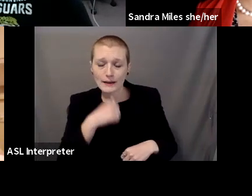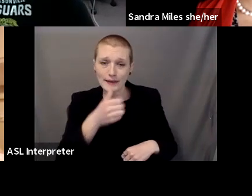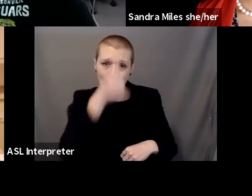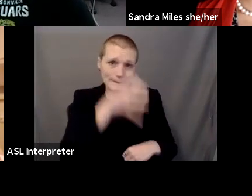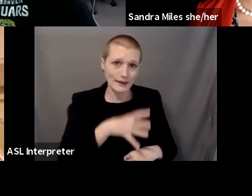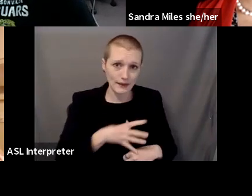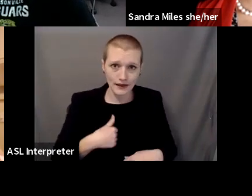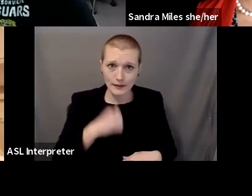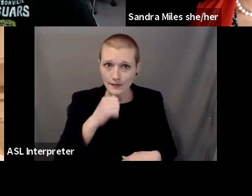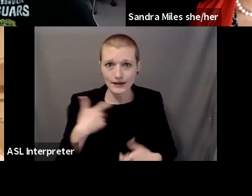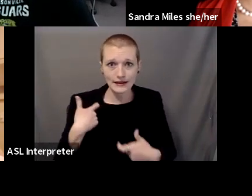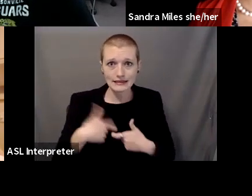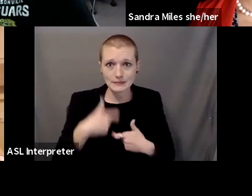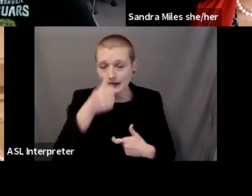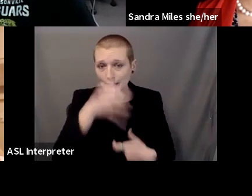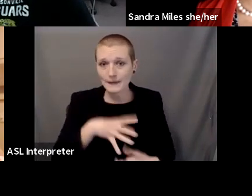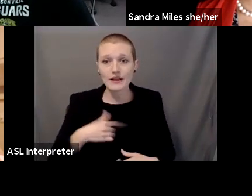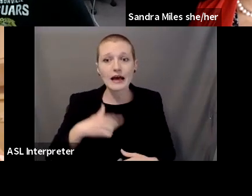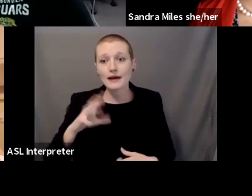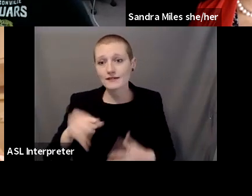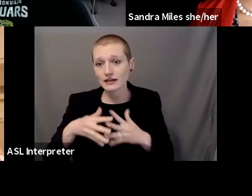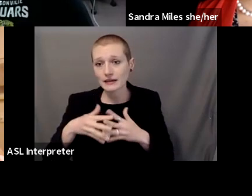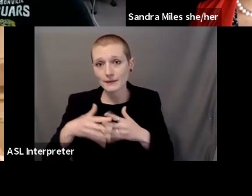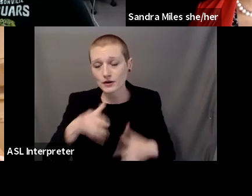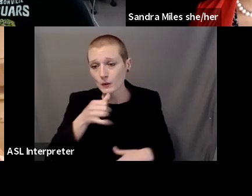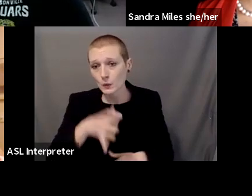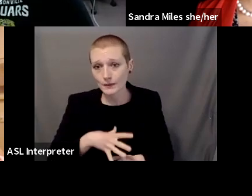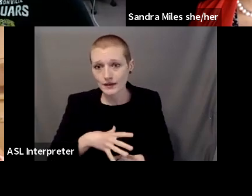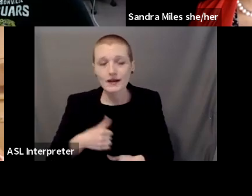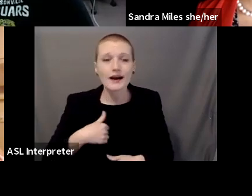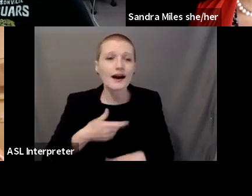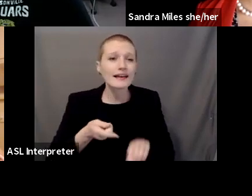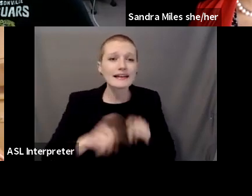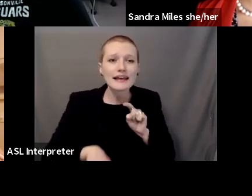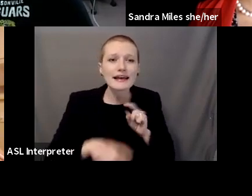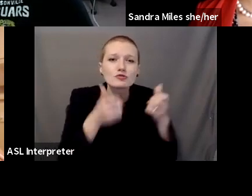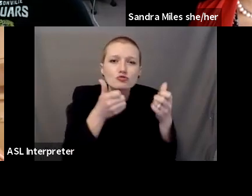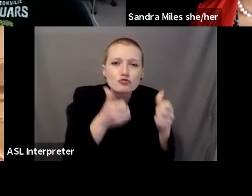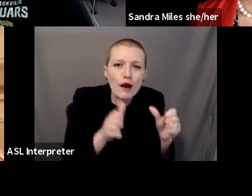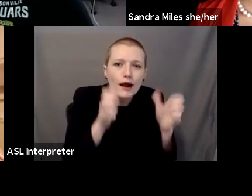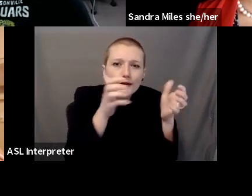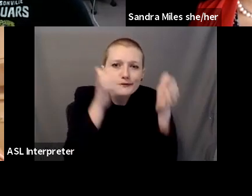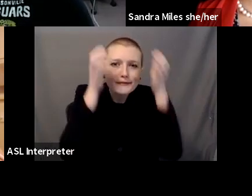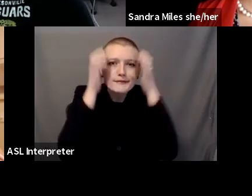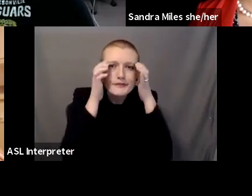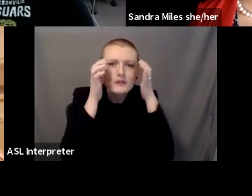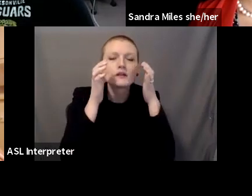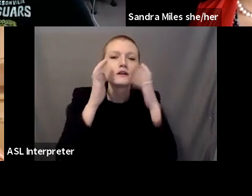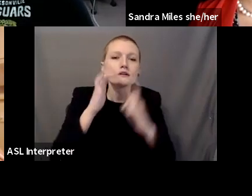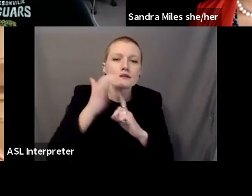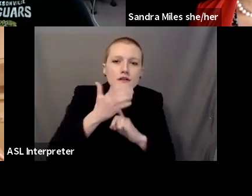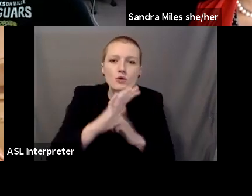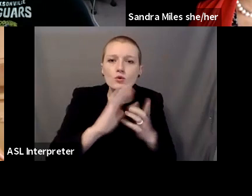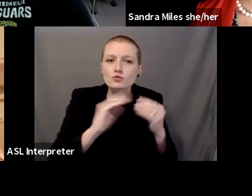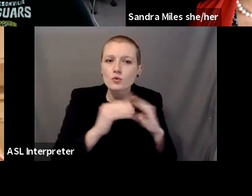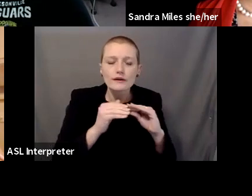I'm not a Hispanic male. I'm an African-American woman. And so I would never be able to try on your story, but I can listen to your story and listen